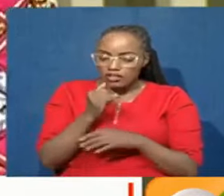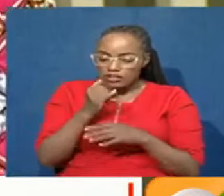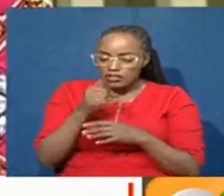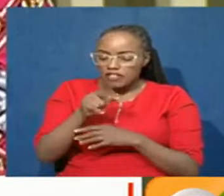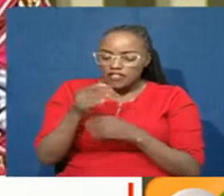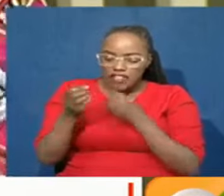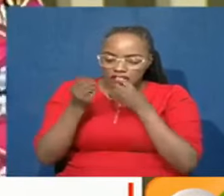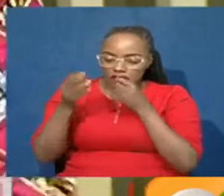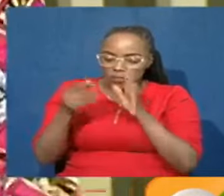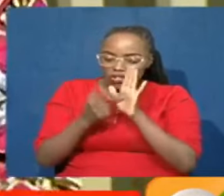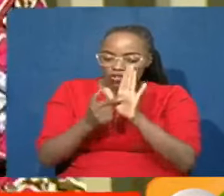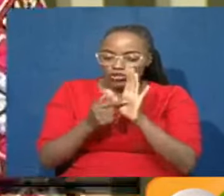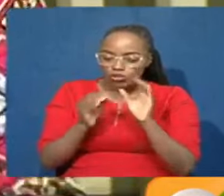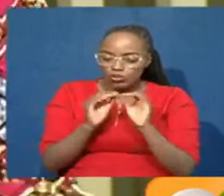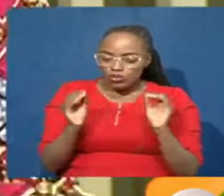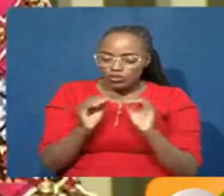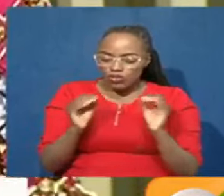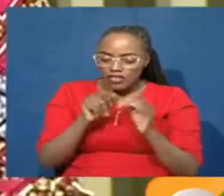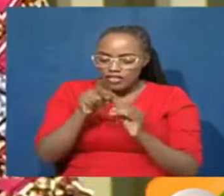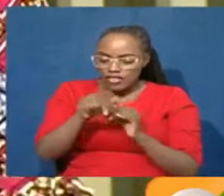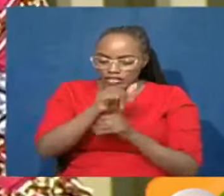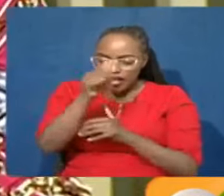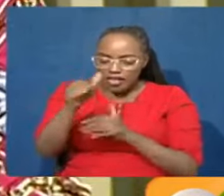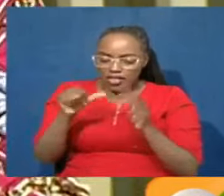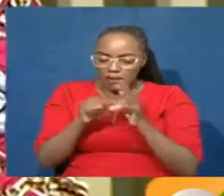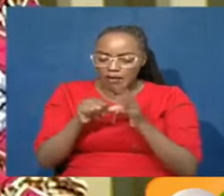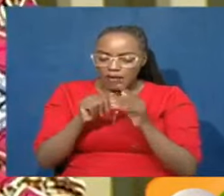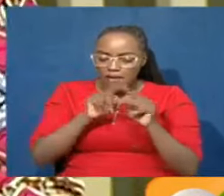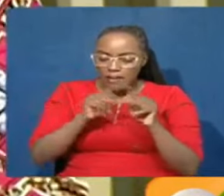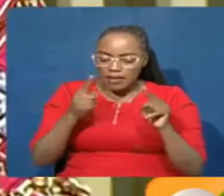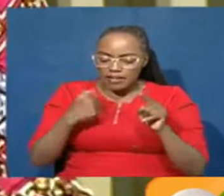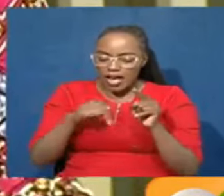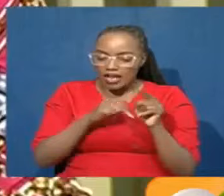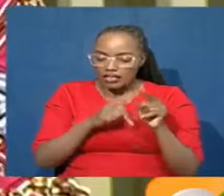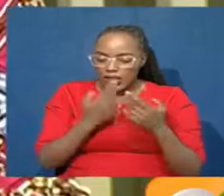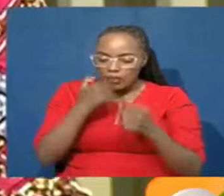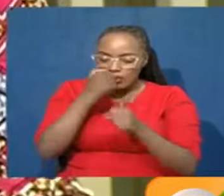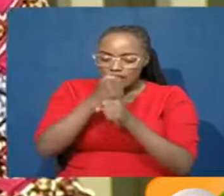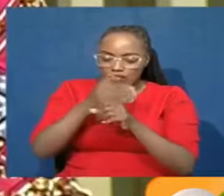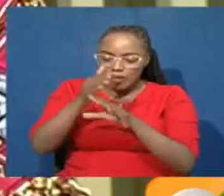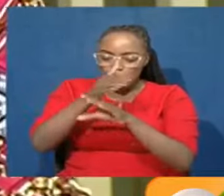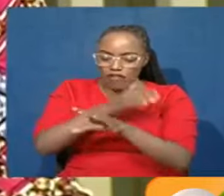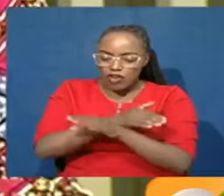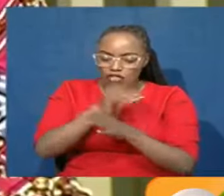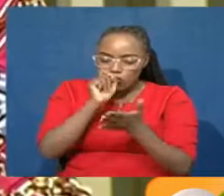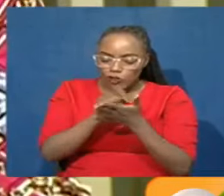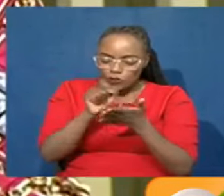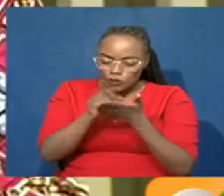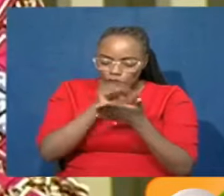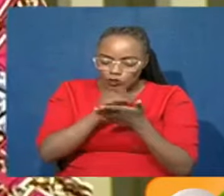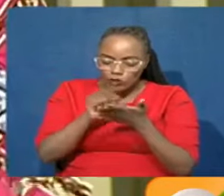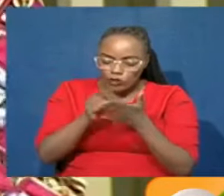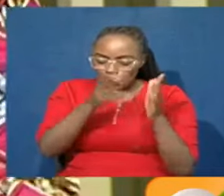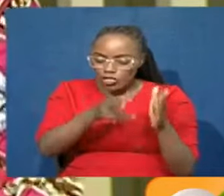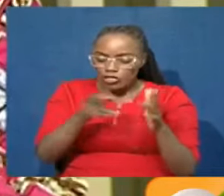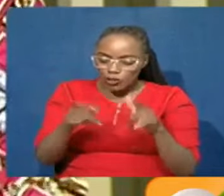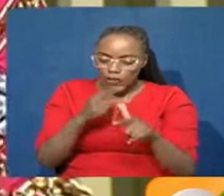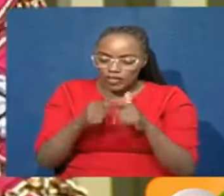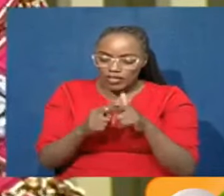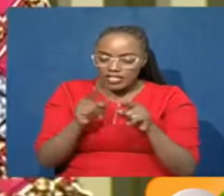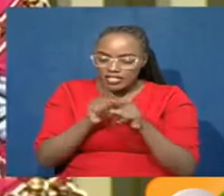not reflecting, because that was also a problem. So what we did is what the PS mentioned earlier, the manual recording, and then when